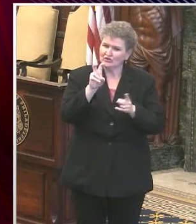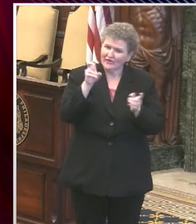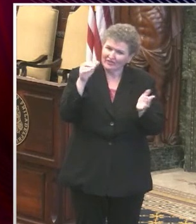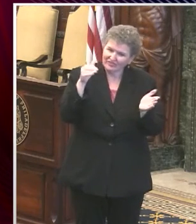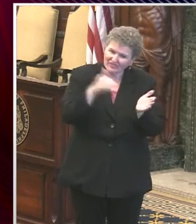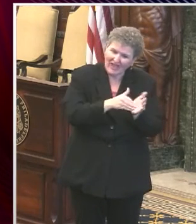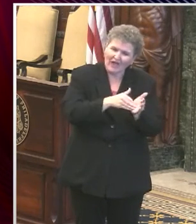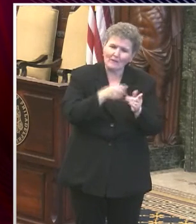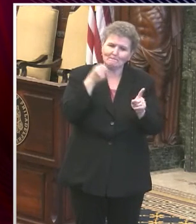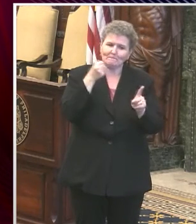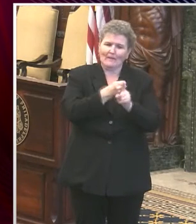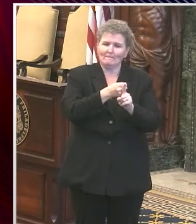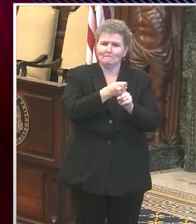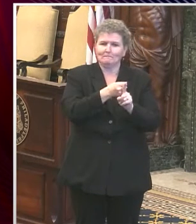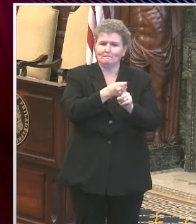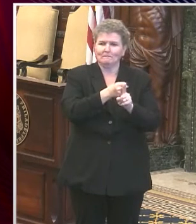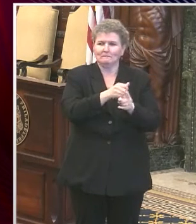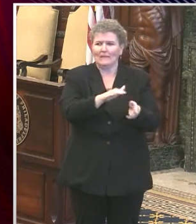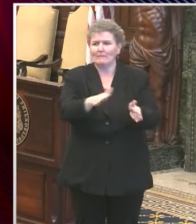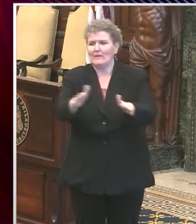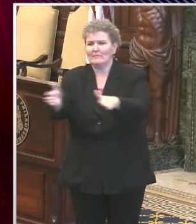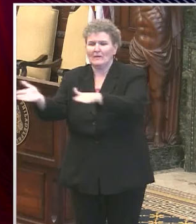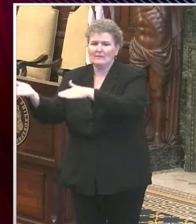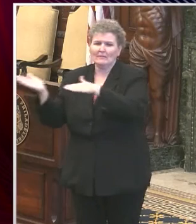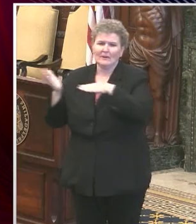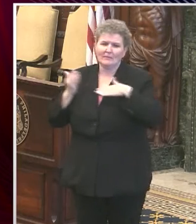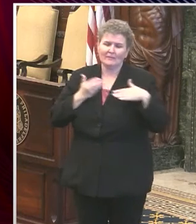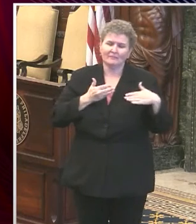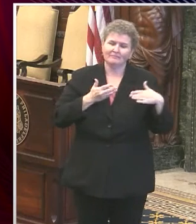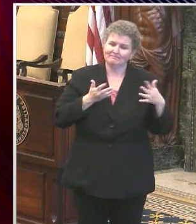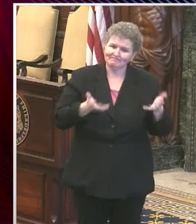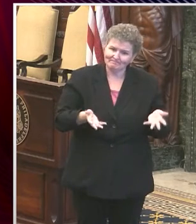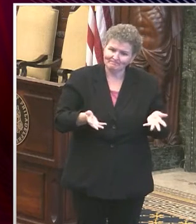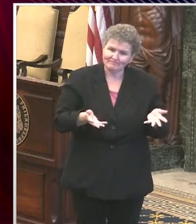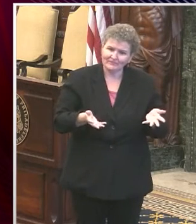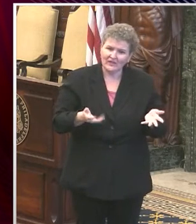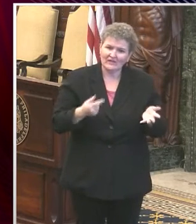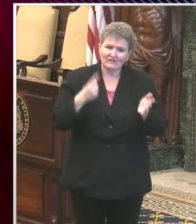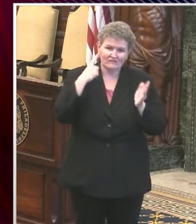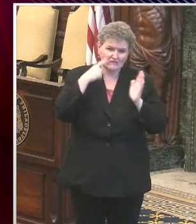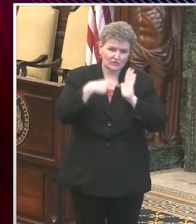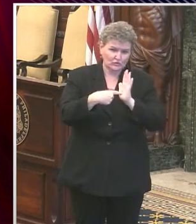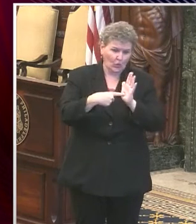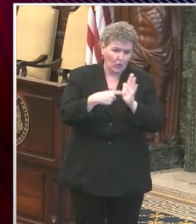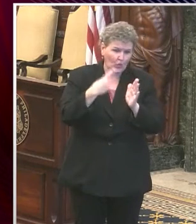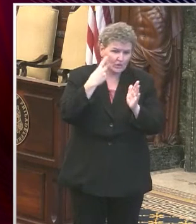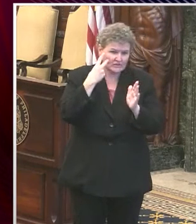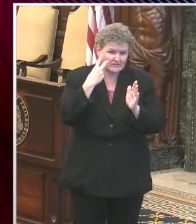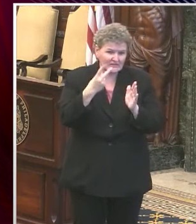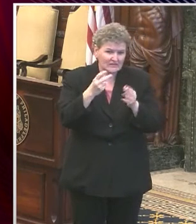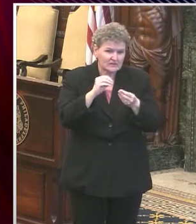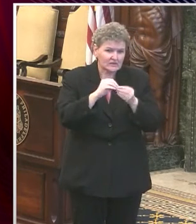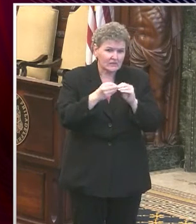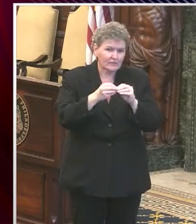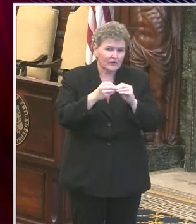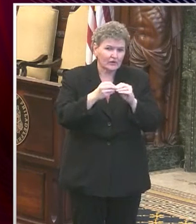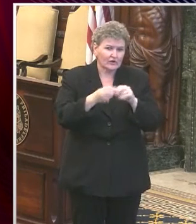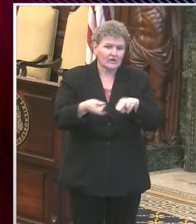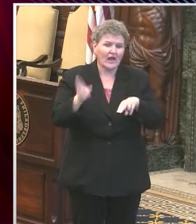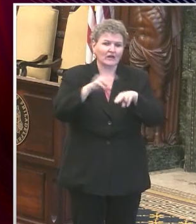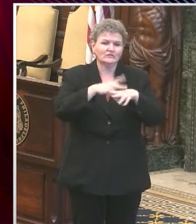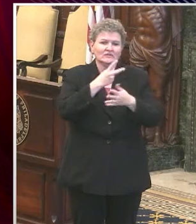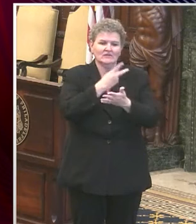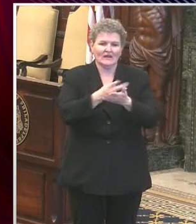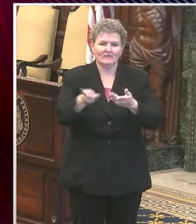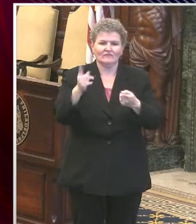or 200,000 deaths, is this a sign of a national failure to contain the virus? And what